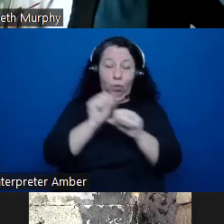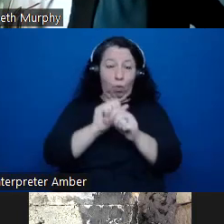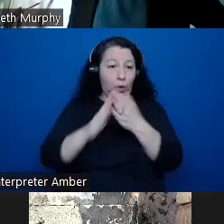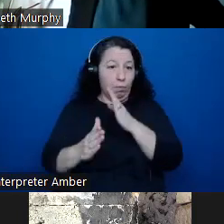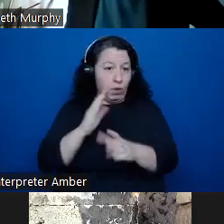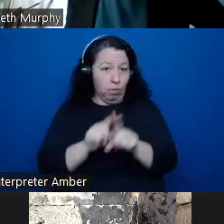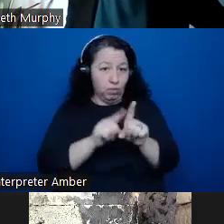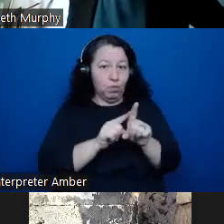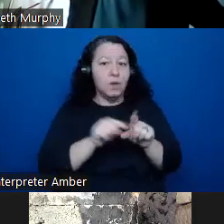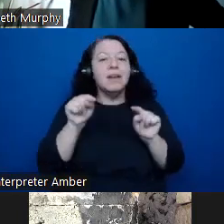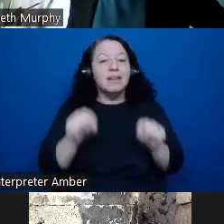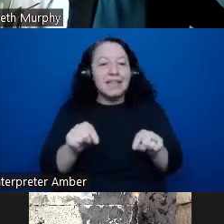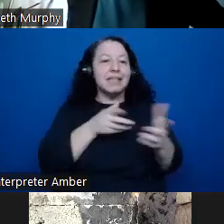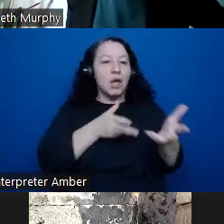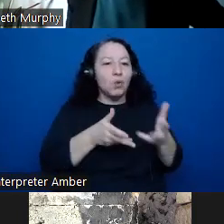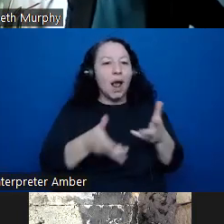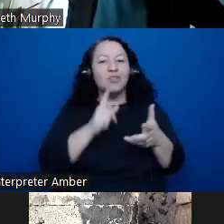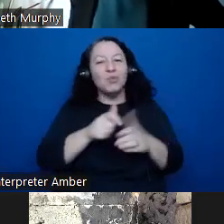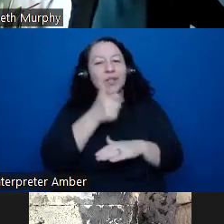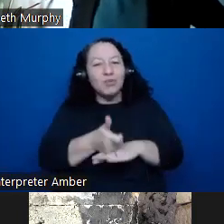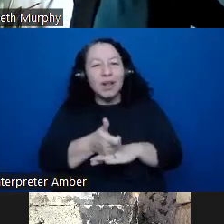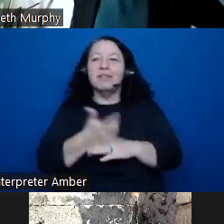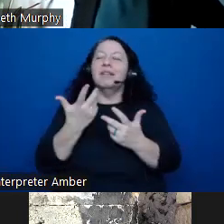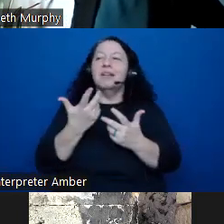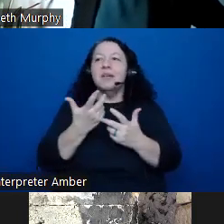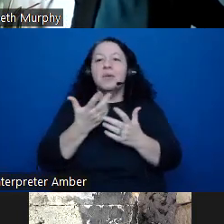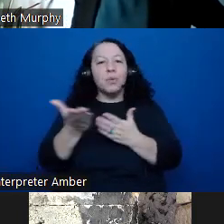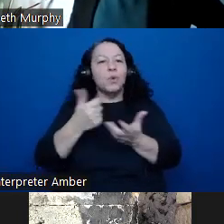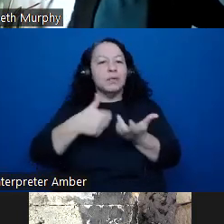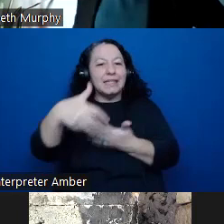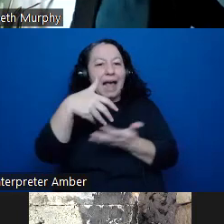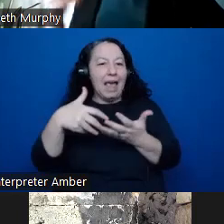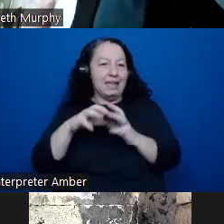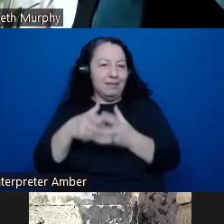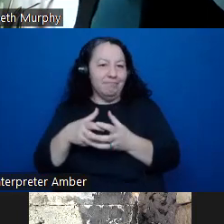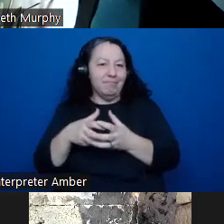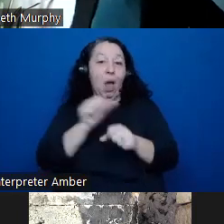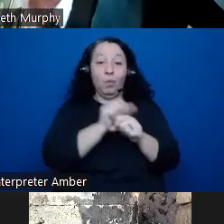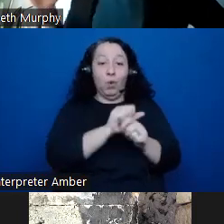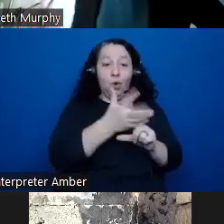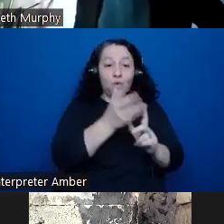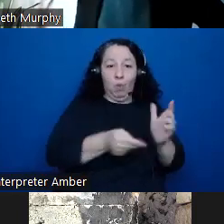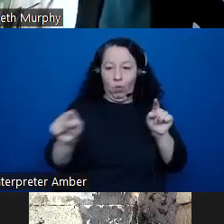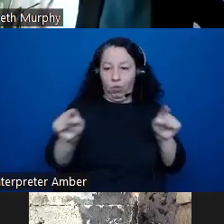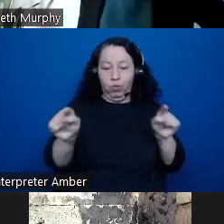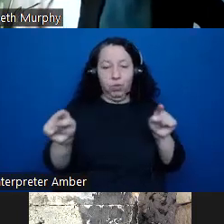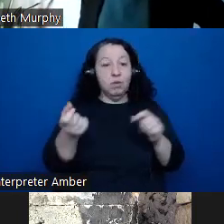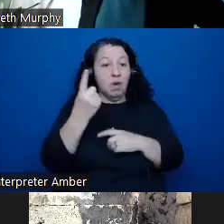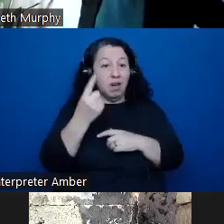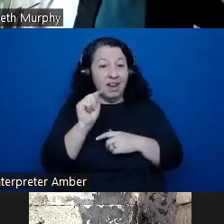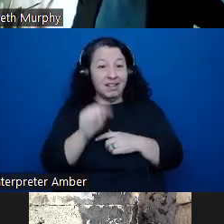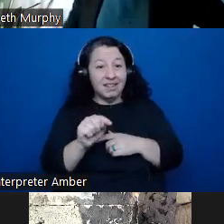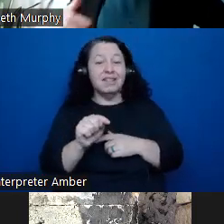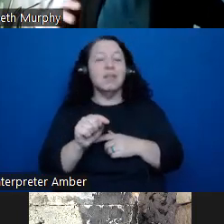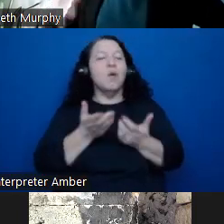These sets of interactions are structured by society and work cultures. Thus, work offers a means to ground what are